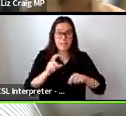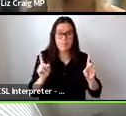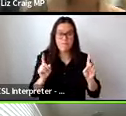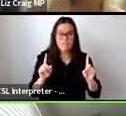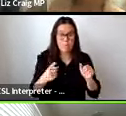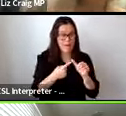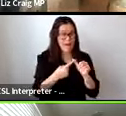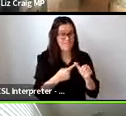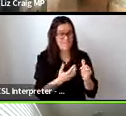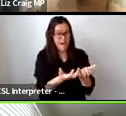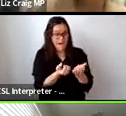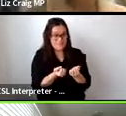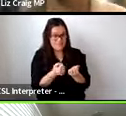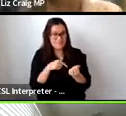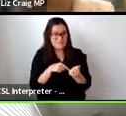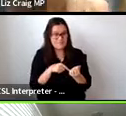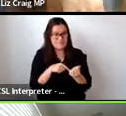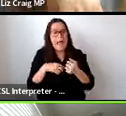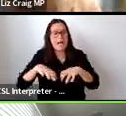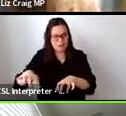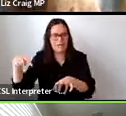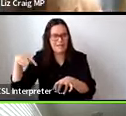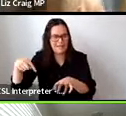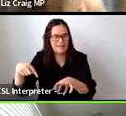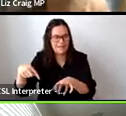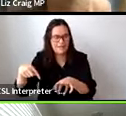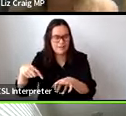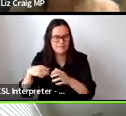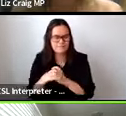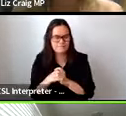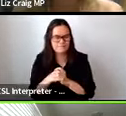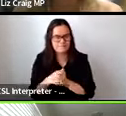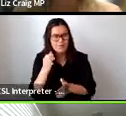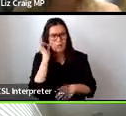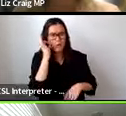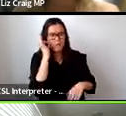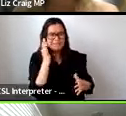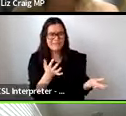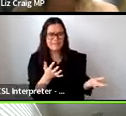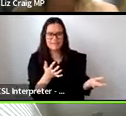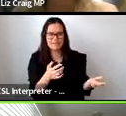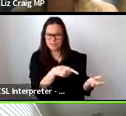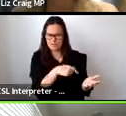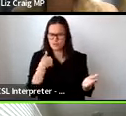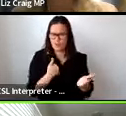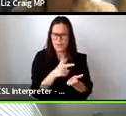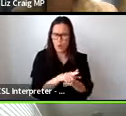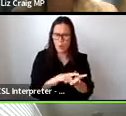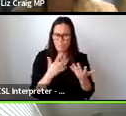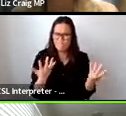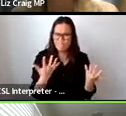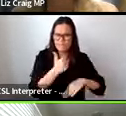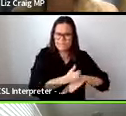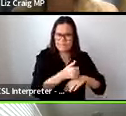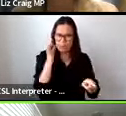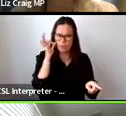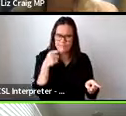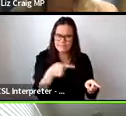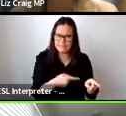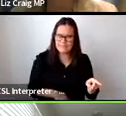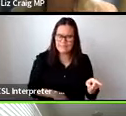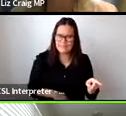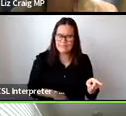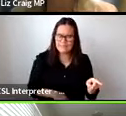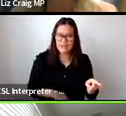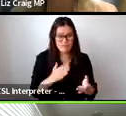advice. Creating an advisory committee for which you do not need legislation, why, that's just a way of saying we're not